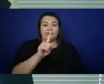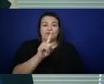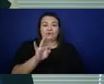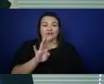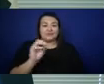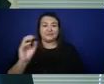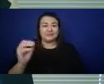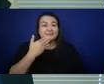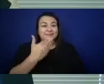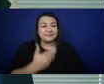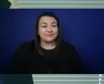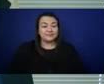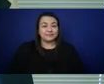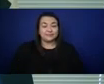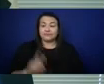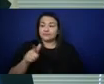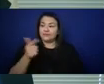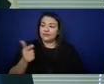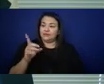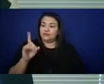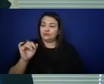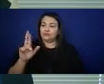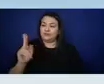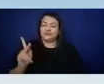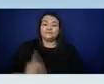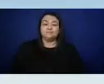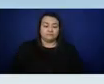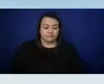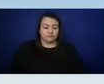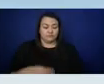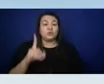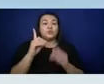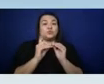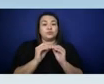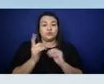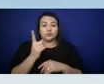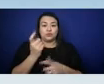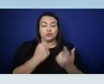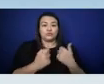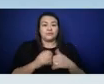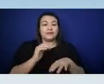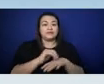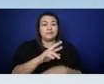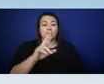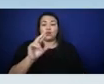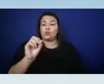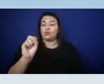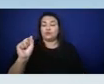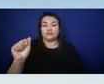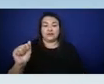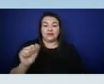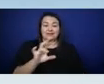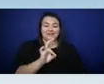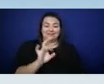taxes, you'll be getting that money once you file. But if you continue to have problems, again, please call us